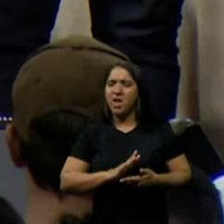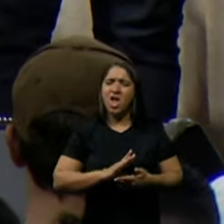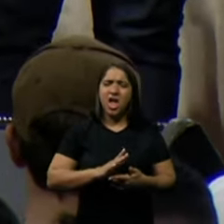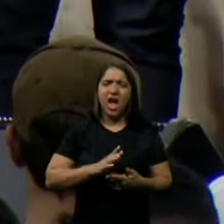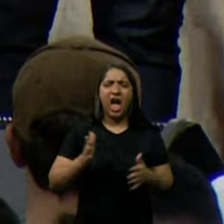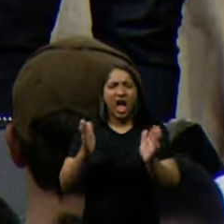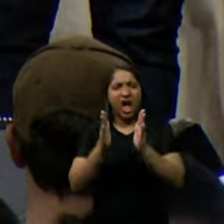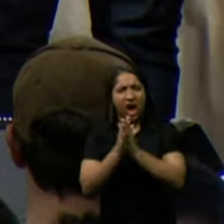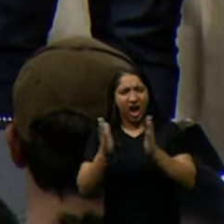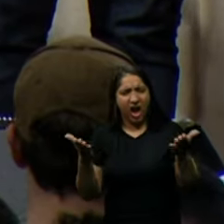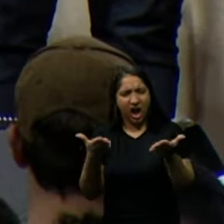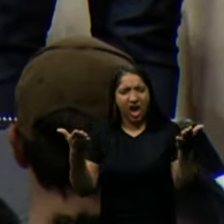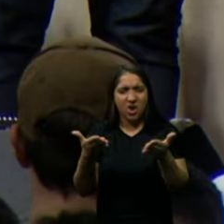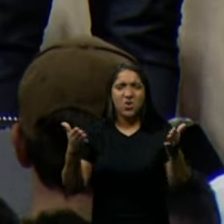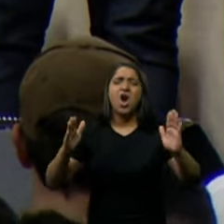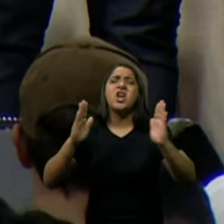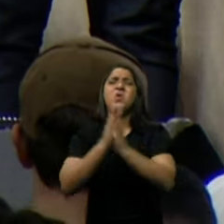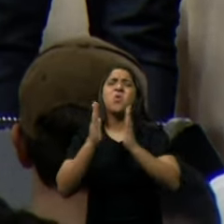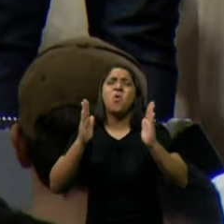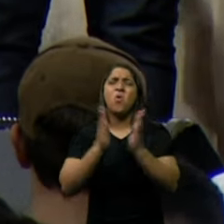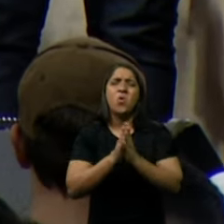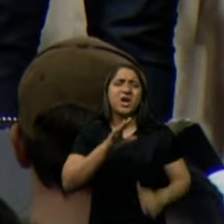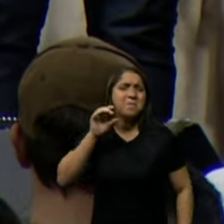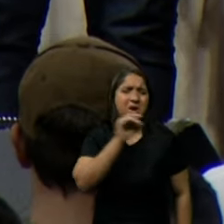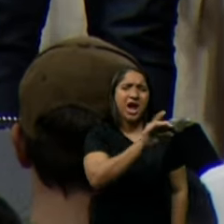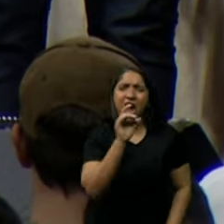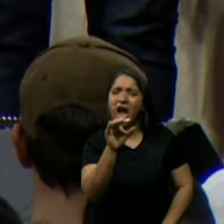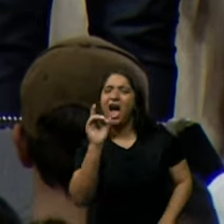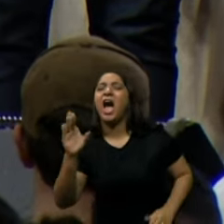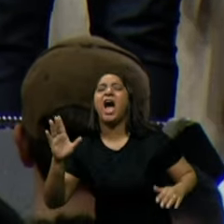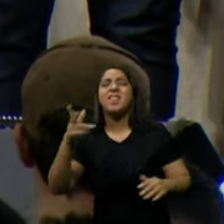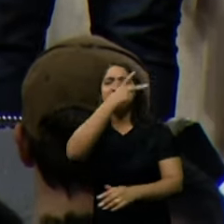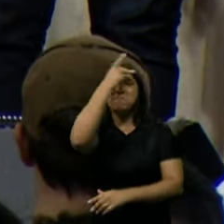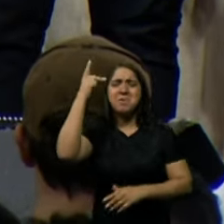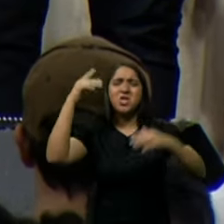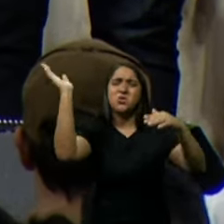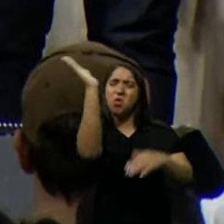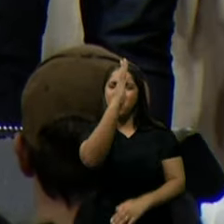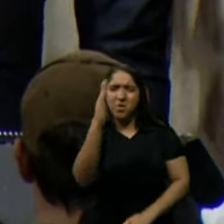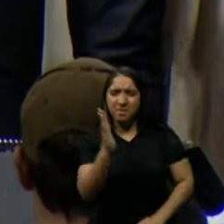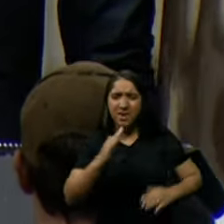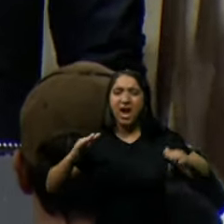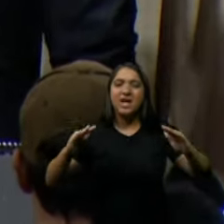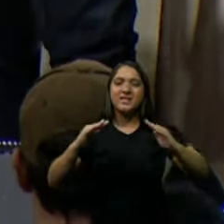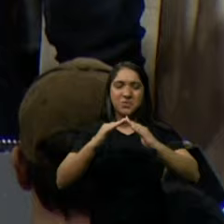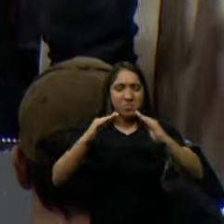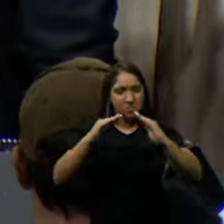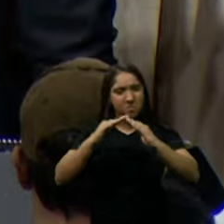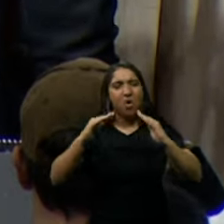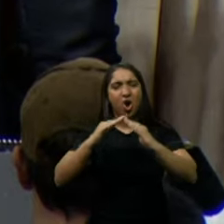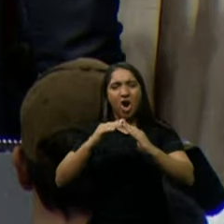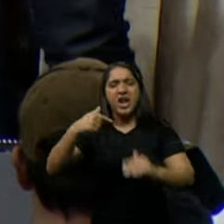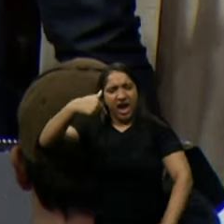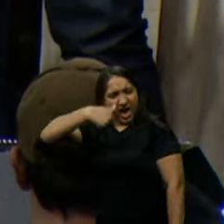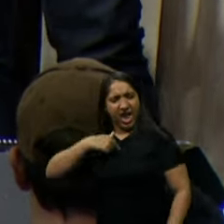Spirit in your Hearts Wishes they are free of free